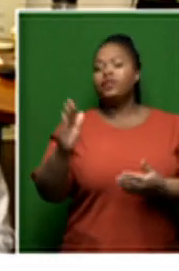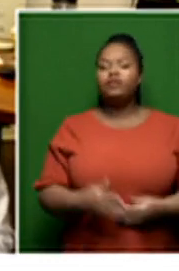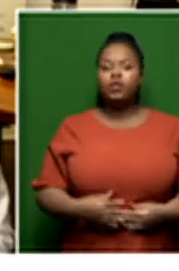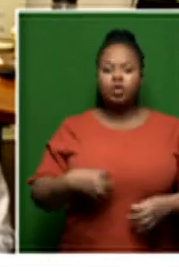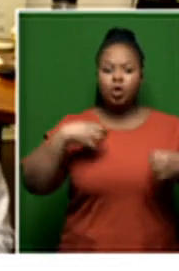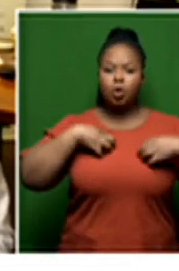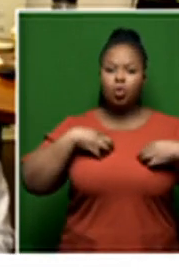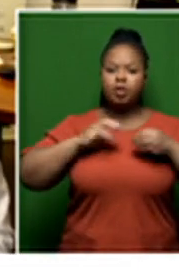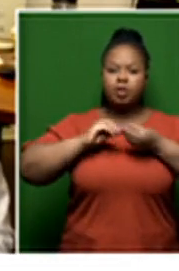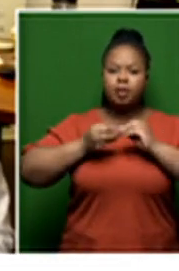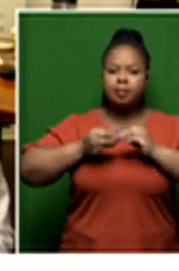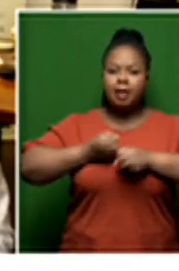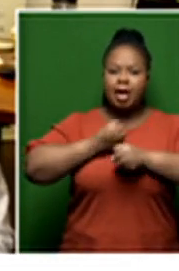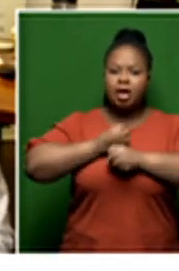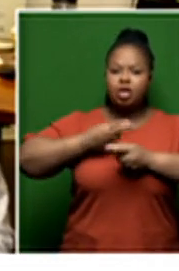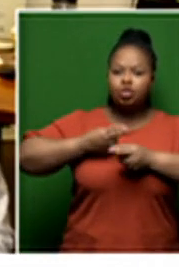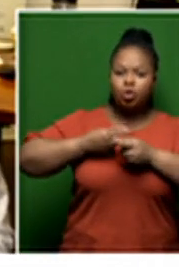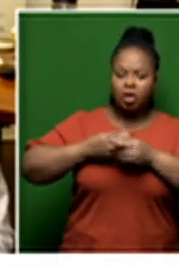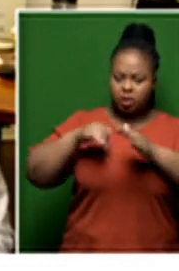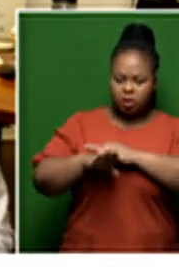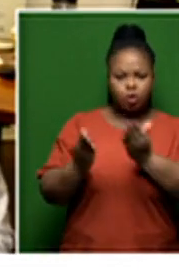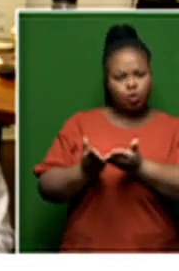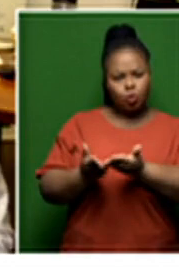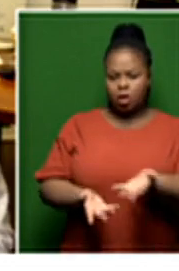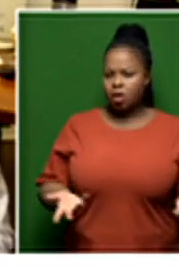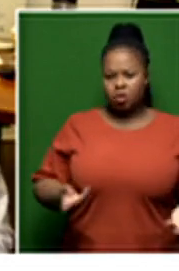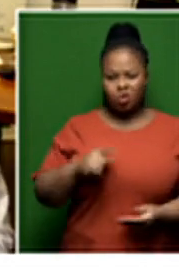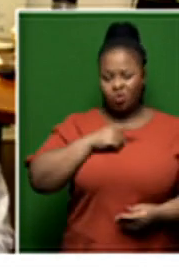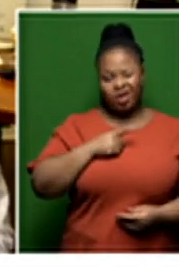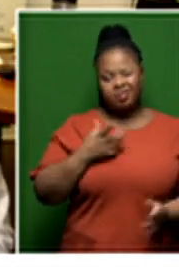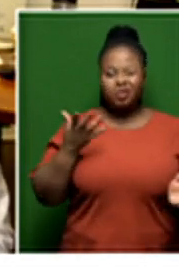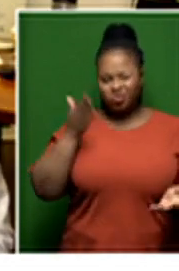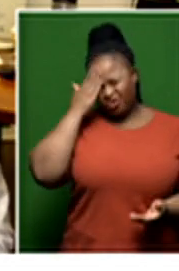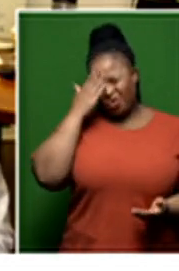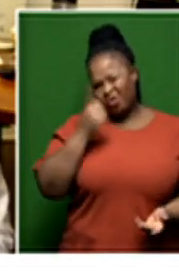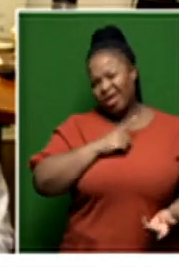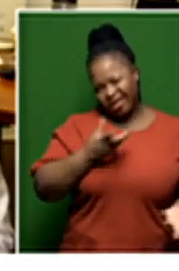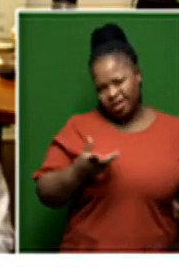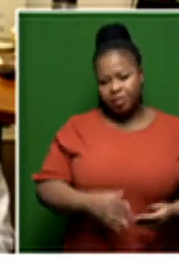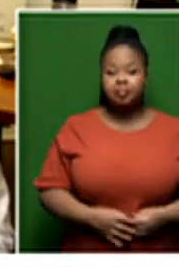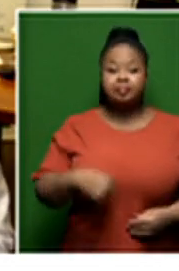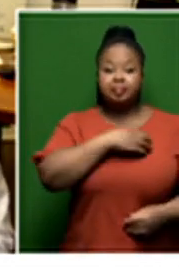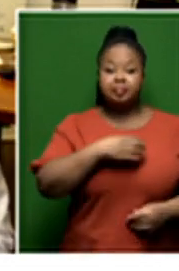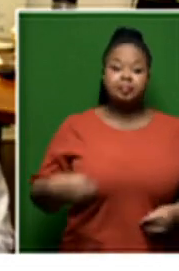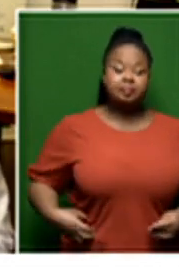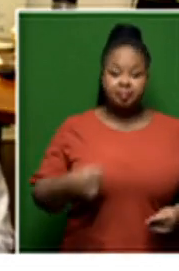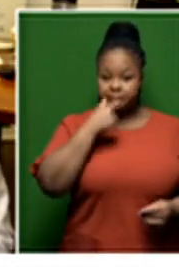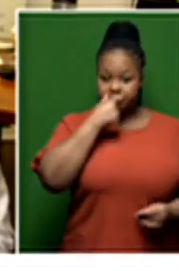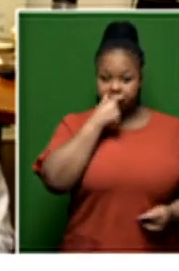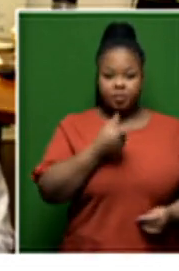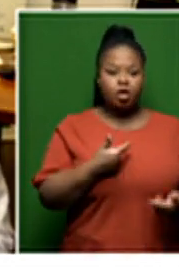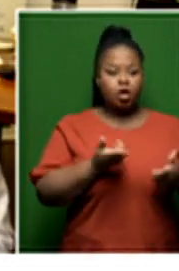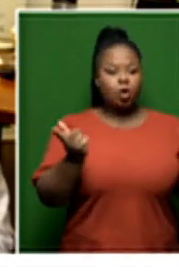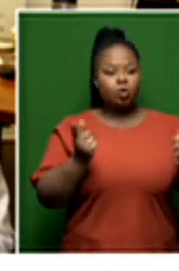pit latrines in schools for various reasons that I'll park for the time being. But President Cyril Ramaphosa launched